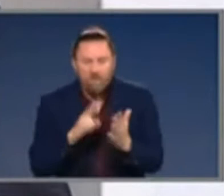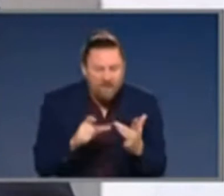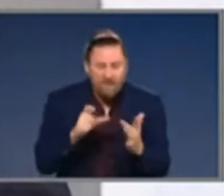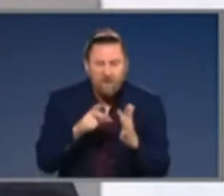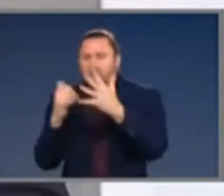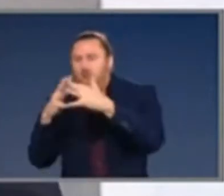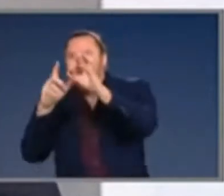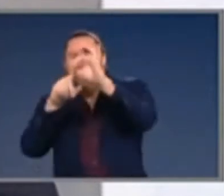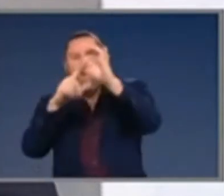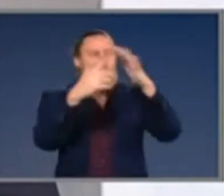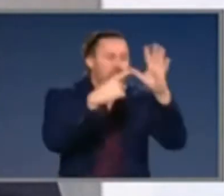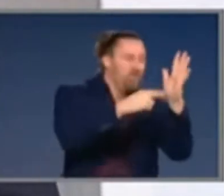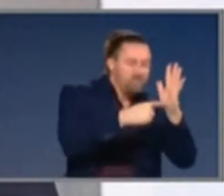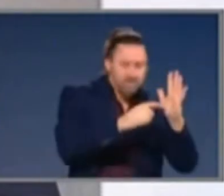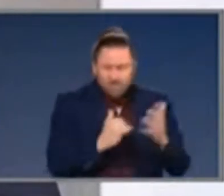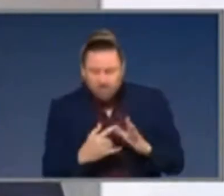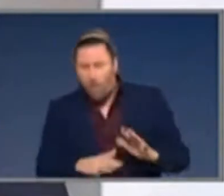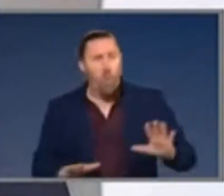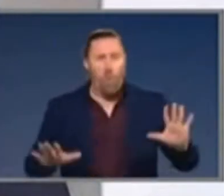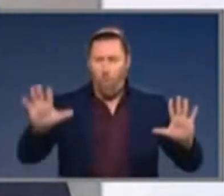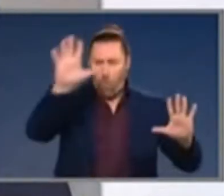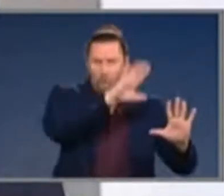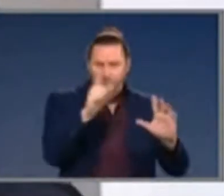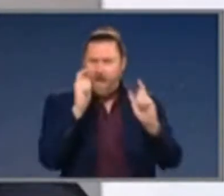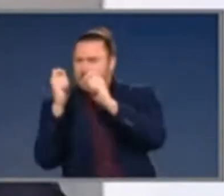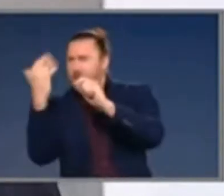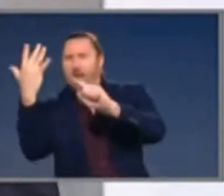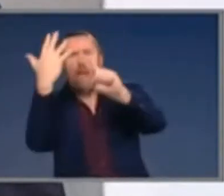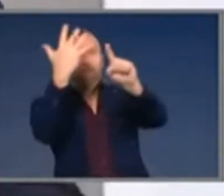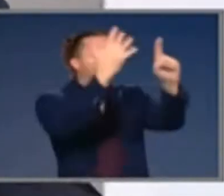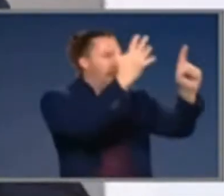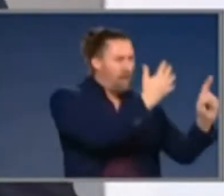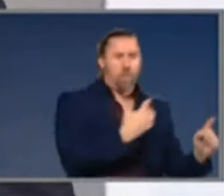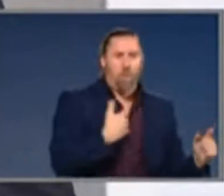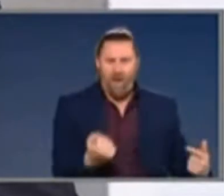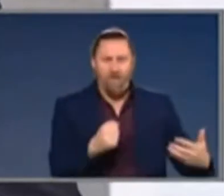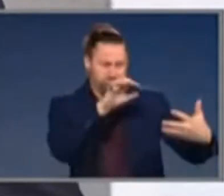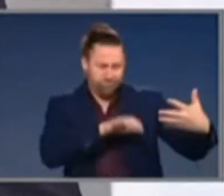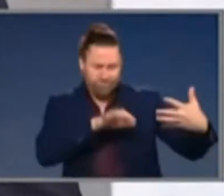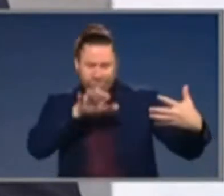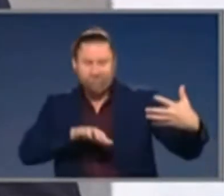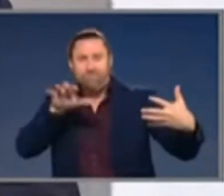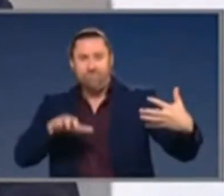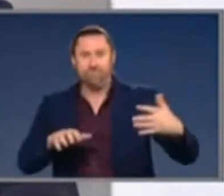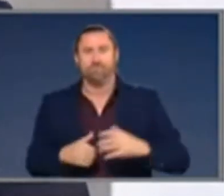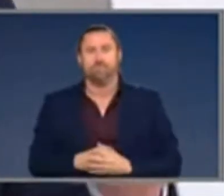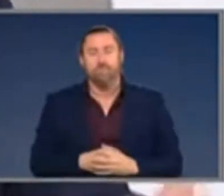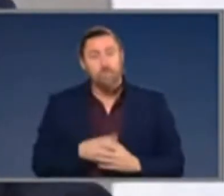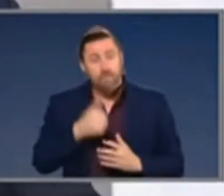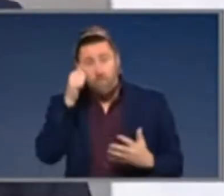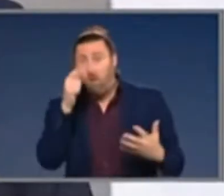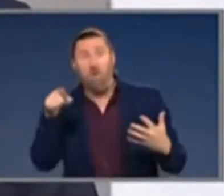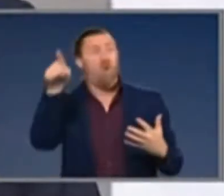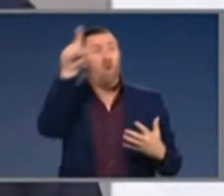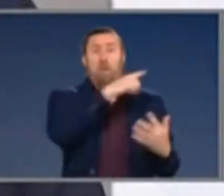they're going through their testing and their tracing regimes. Now, for many states and territories, we welcome the fact that they are